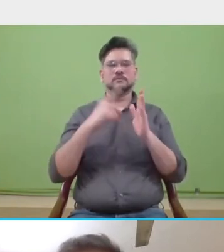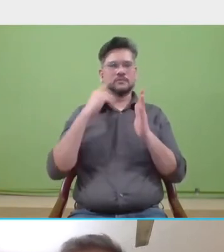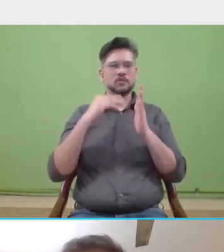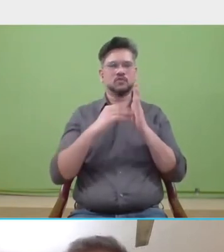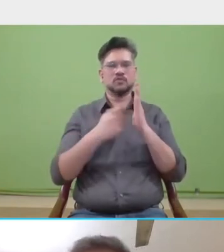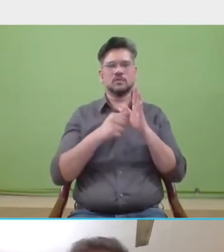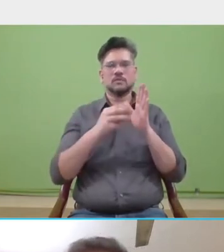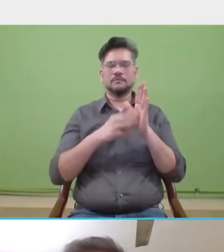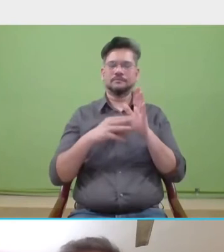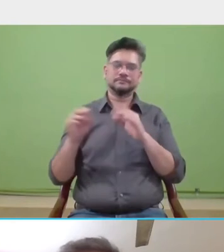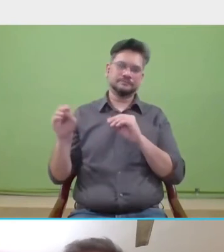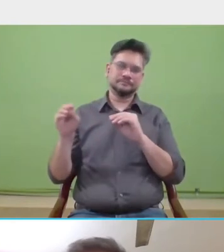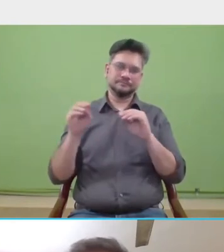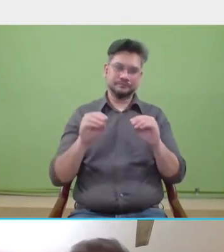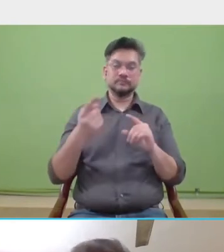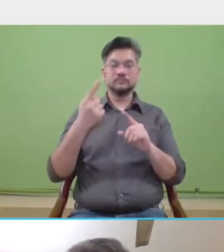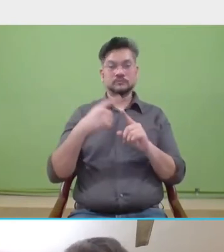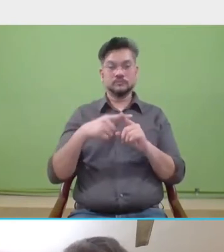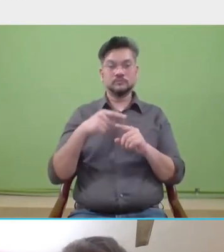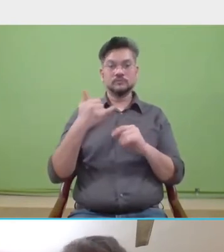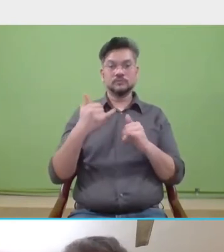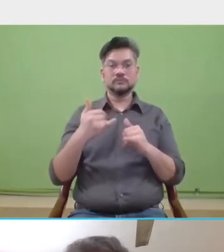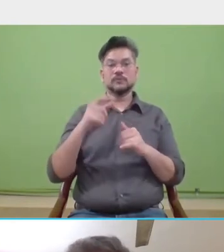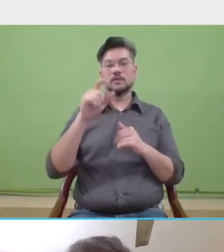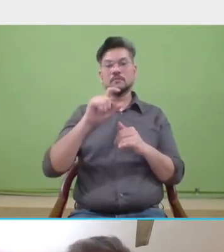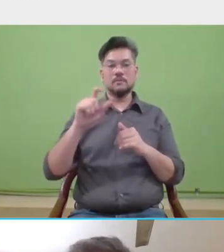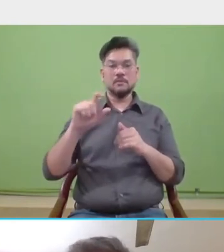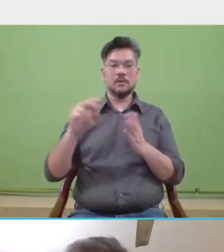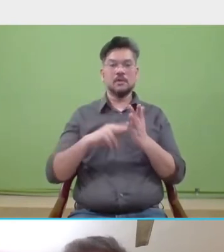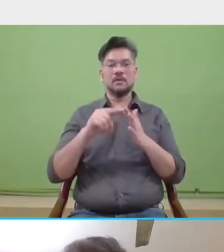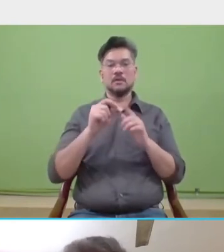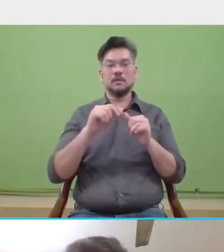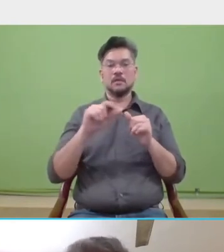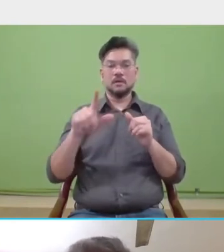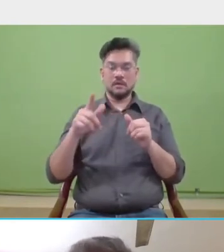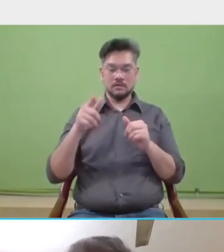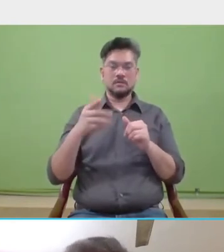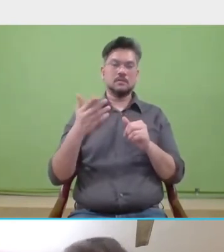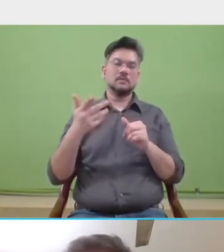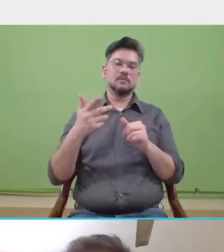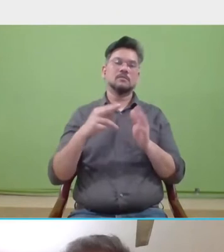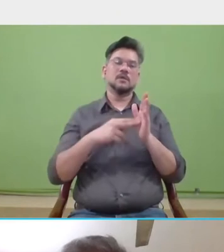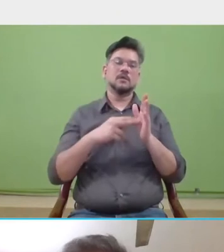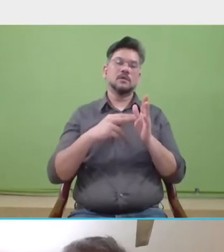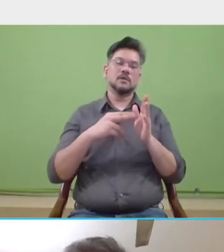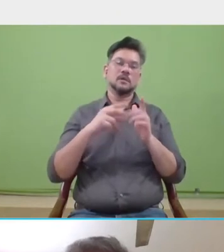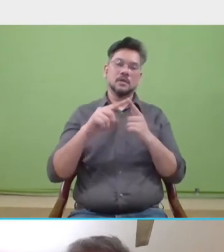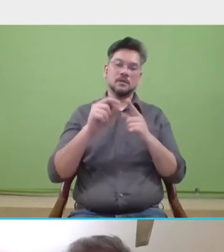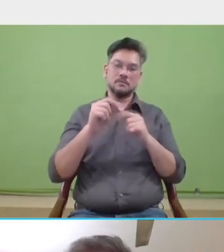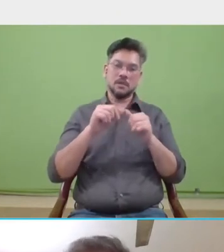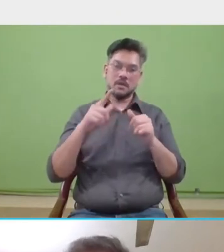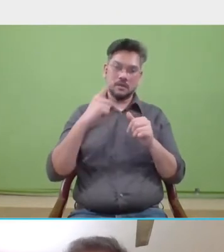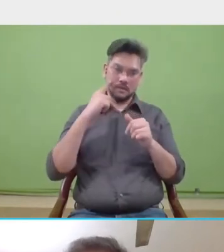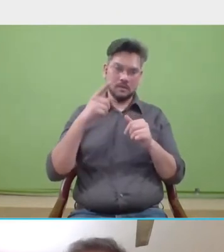nepal has about nepali of course everybody knows but that is not a tibeto burman language that is an indo-aryan language